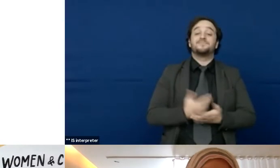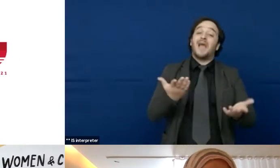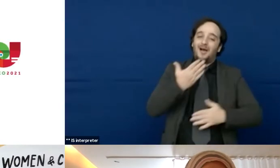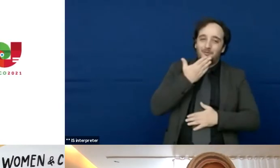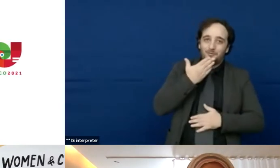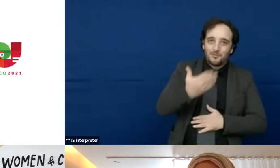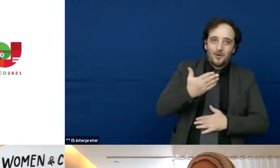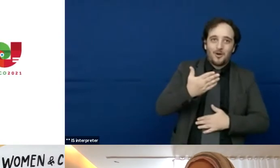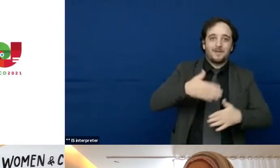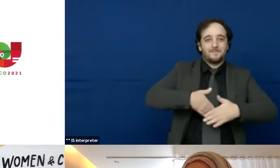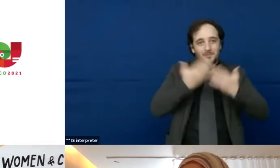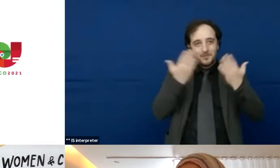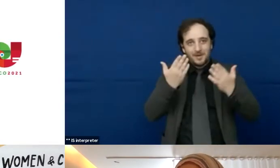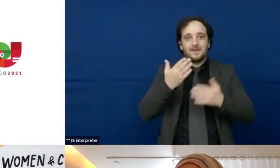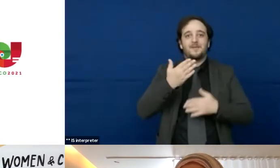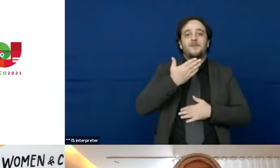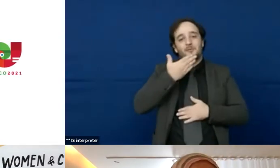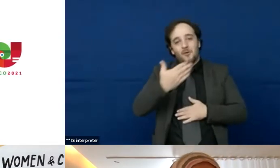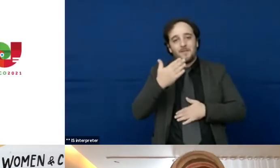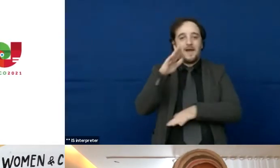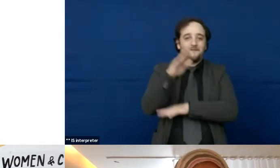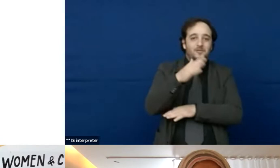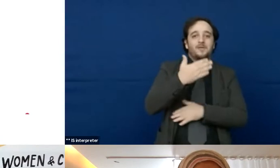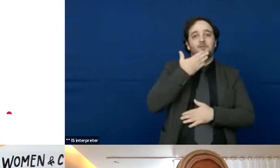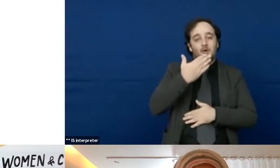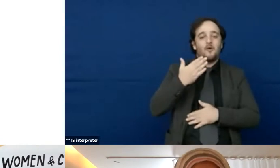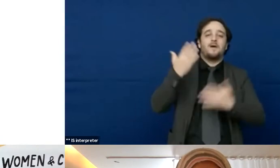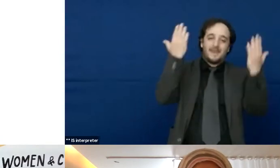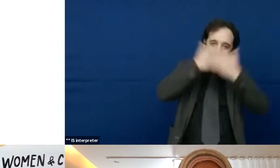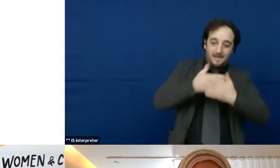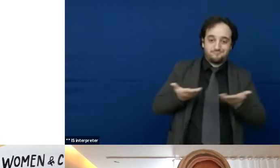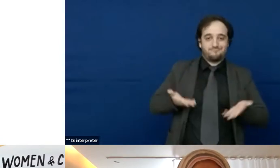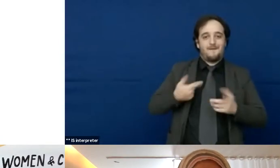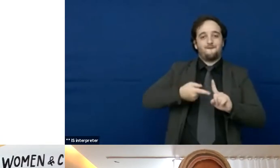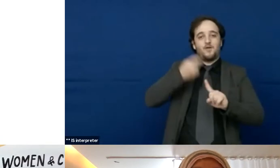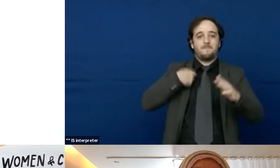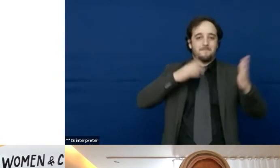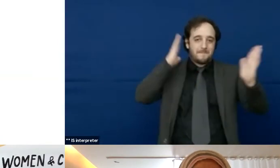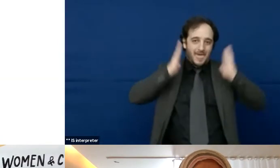Thank you again for this opportunity to be part of or a member of the